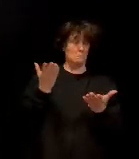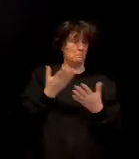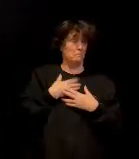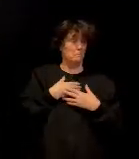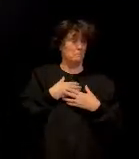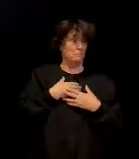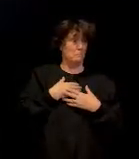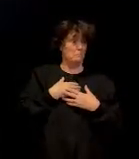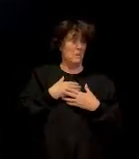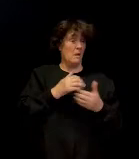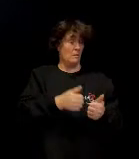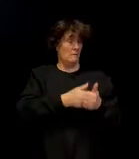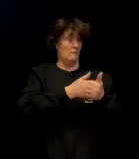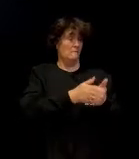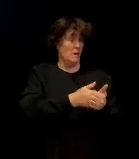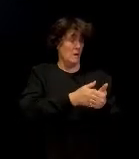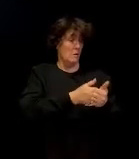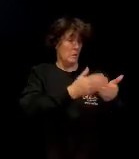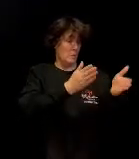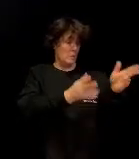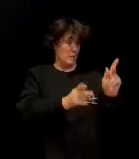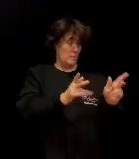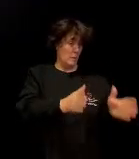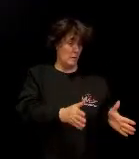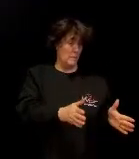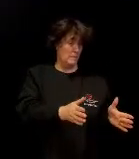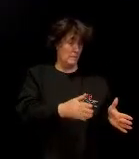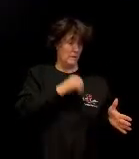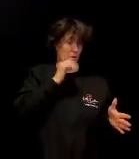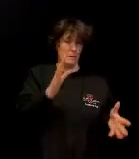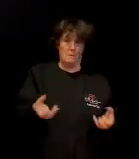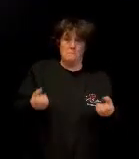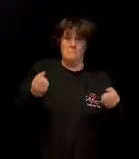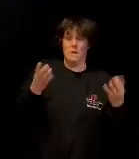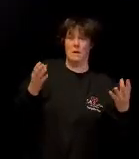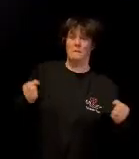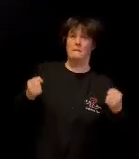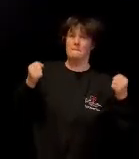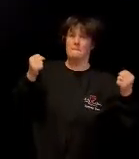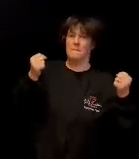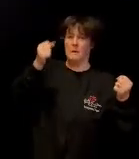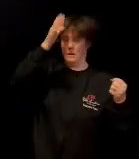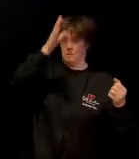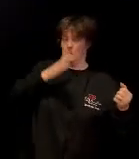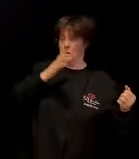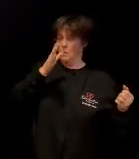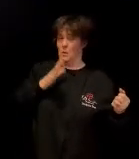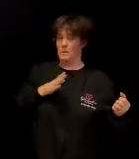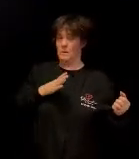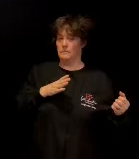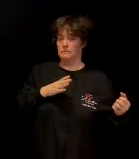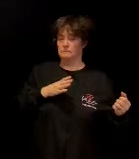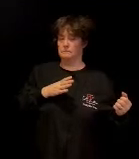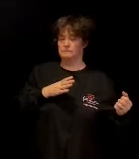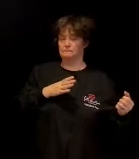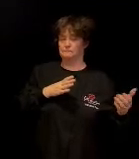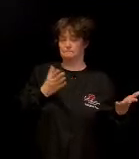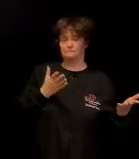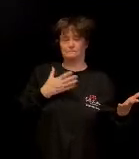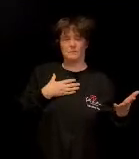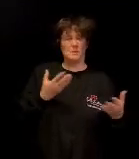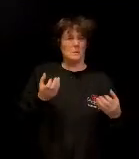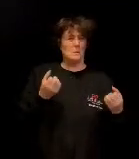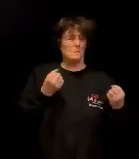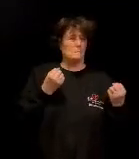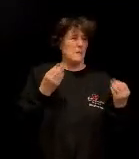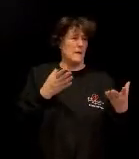after the flesh. Not many were mighty men and women. This is my version. Not many were very noble at